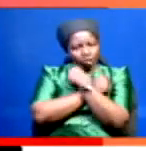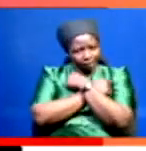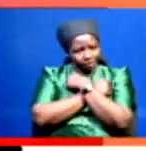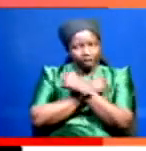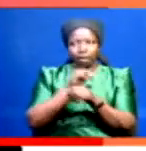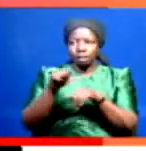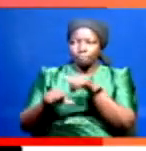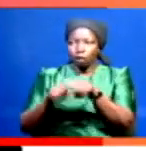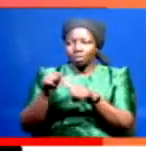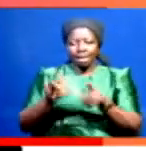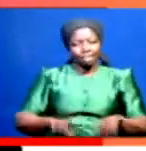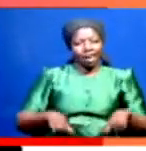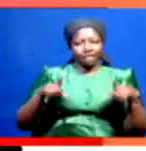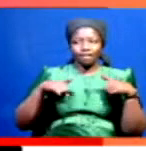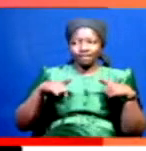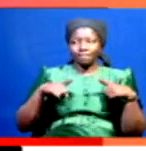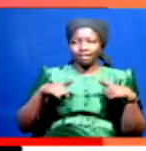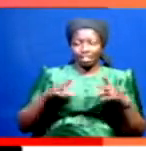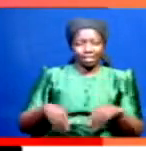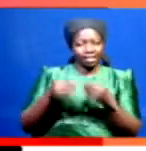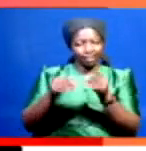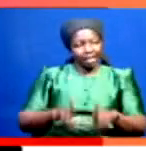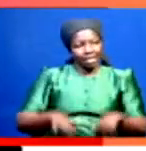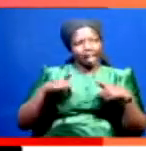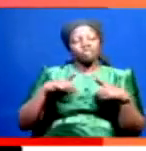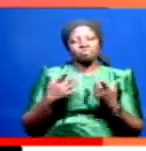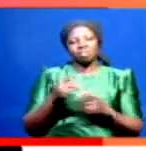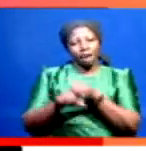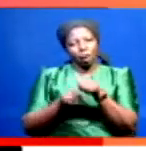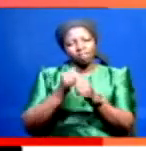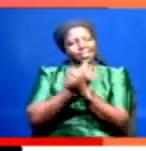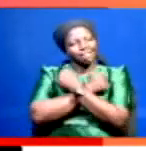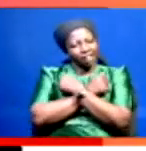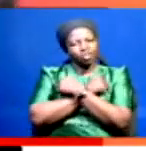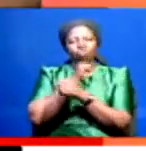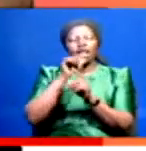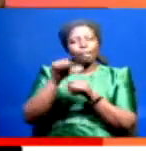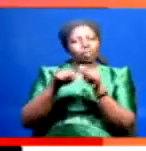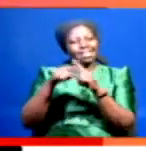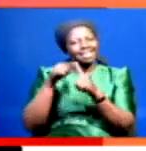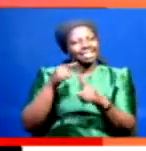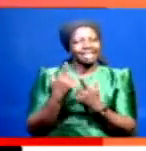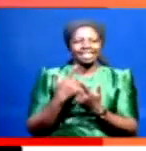about life, giving life, is about love. It's not about killing, it's not about taking life, it's not about hating.